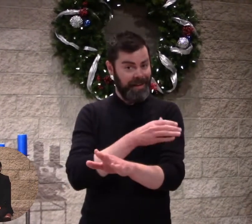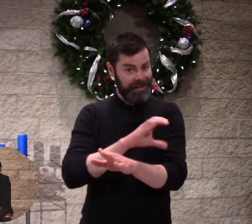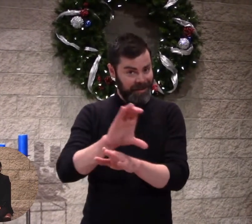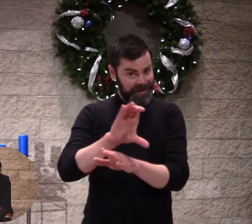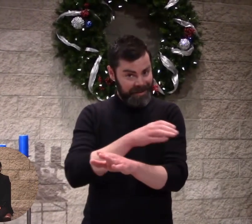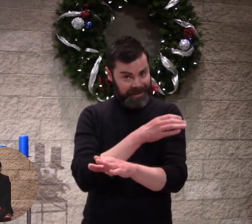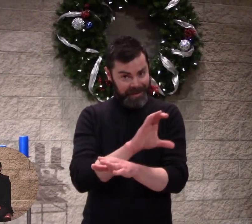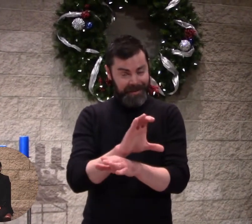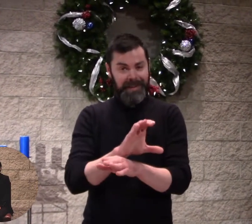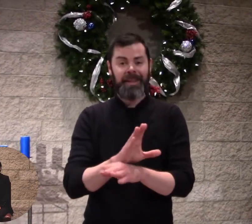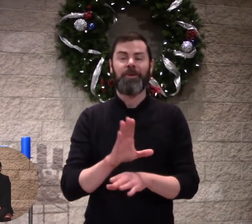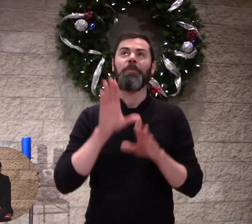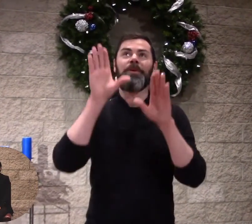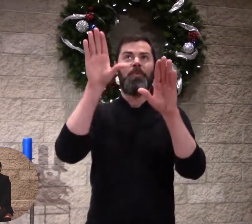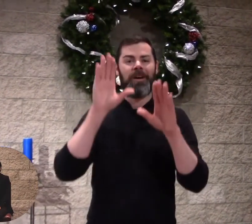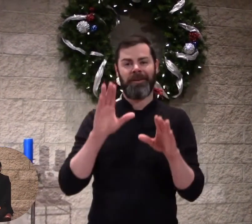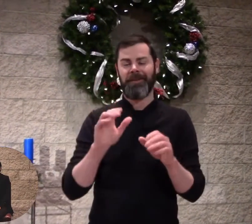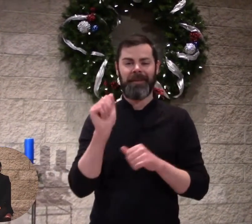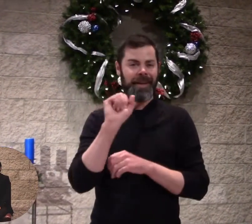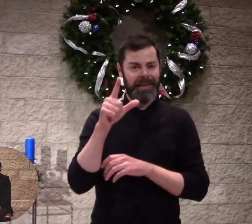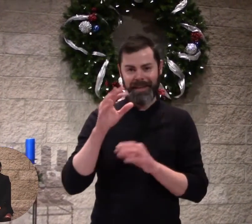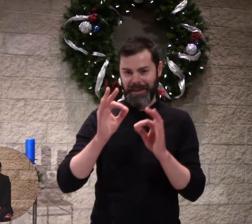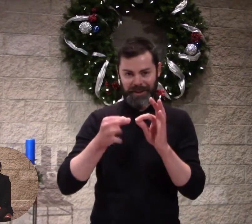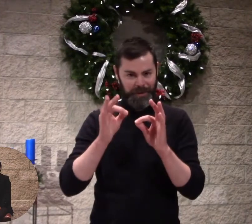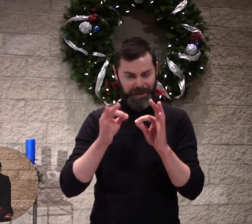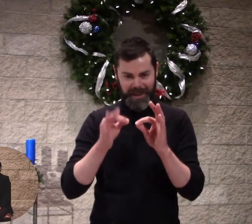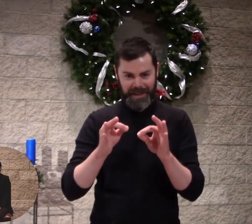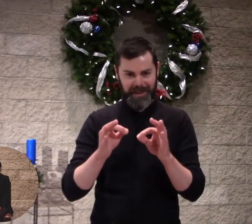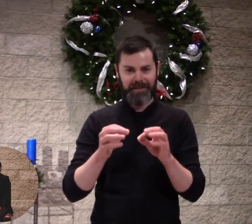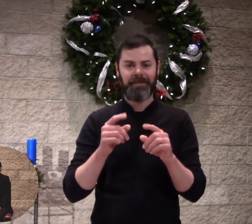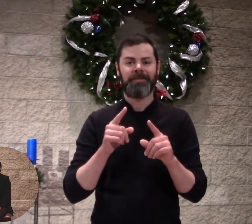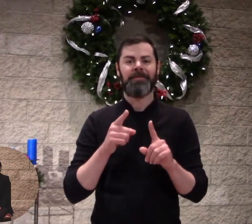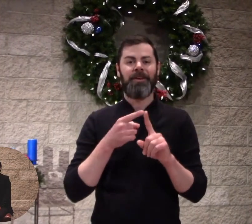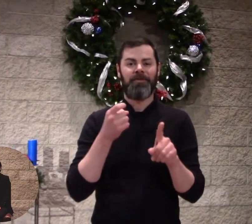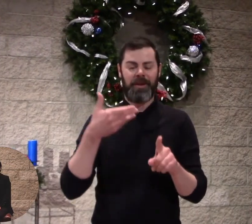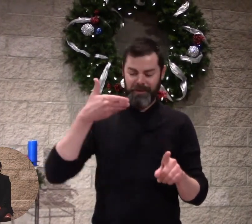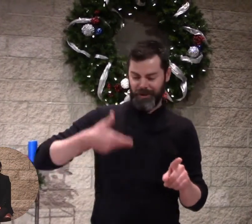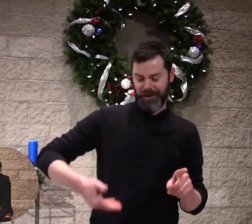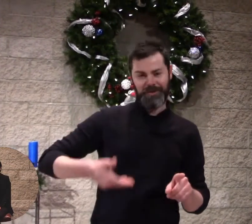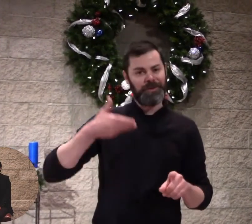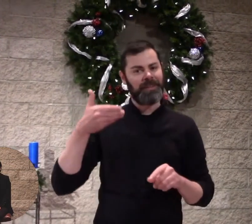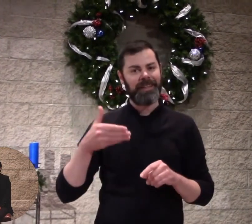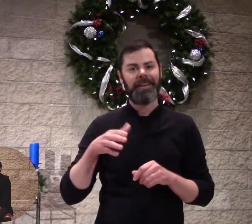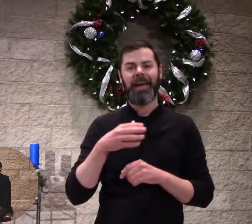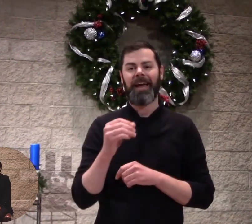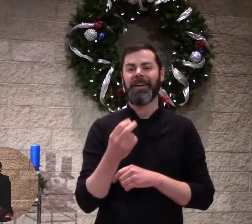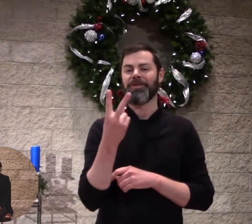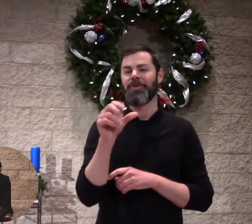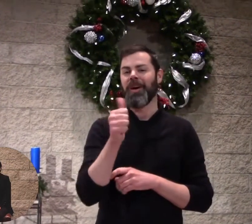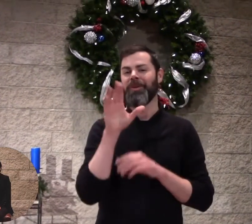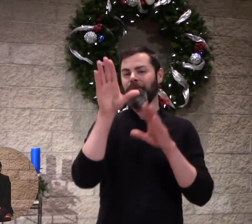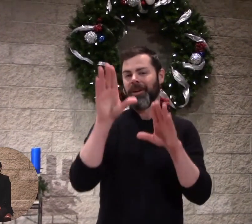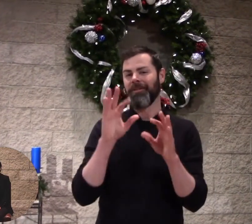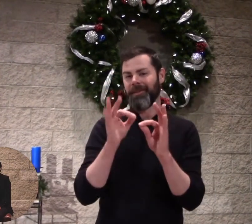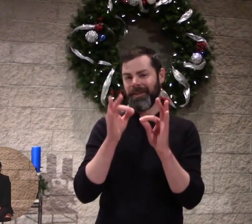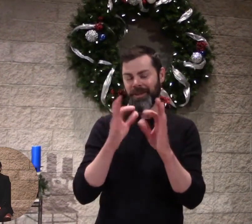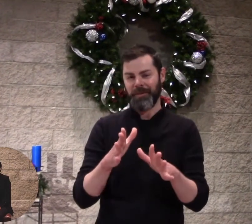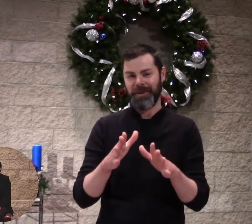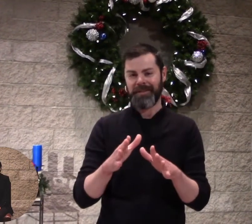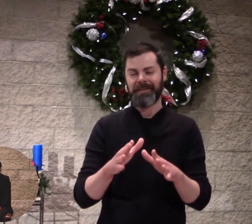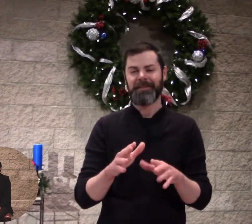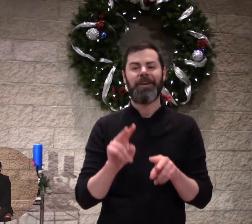music concert. It'll be wonderful ASL interpretation from yours truly and two other